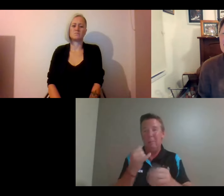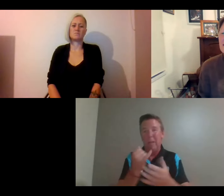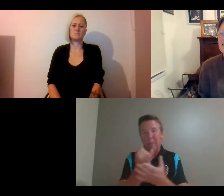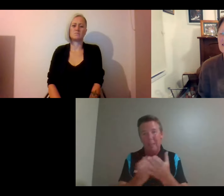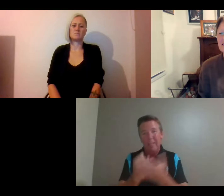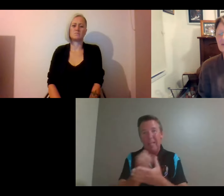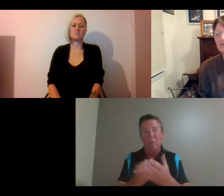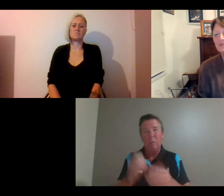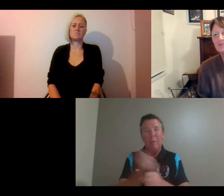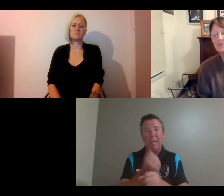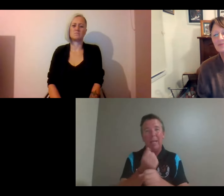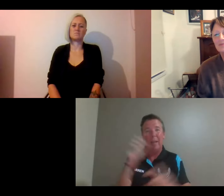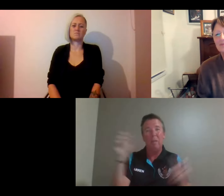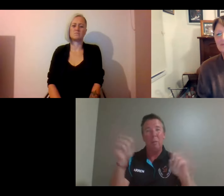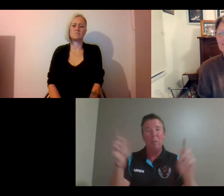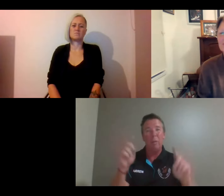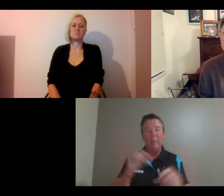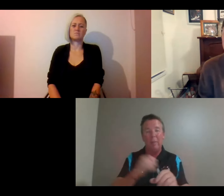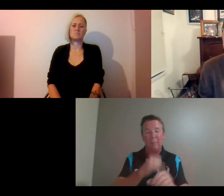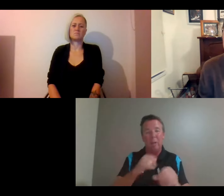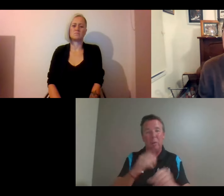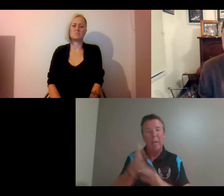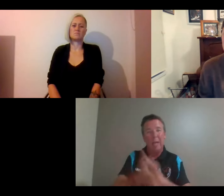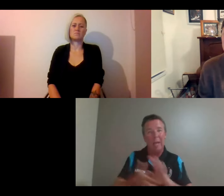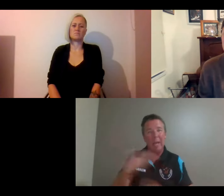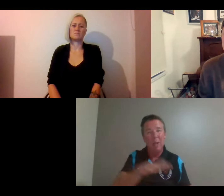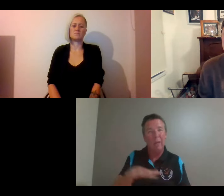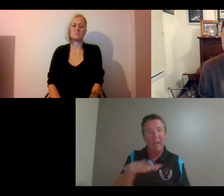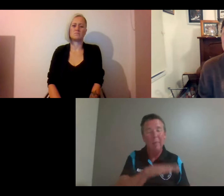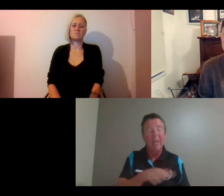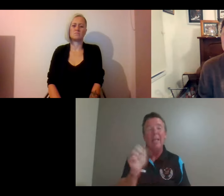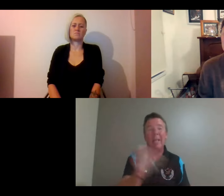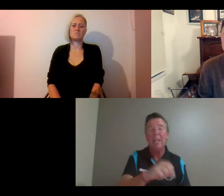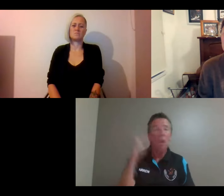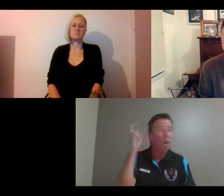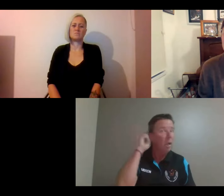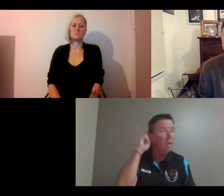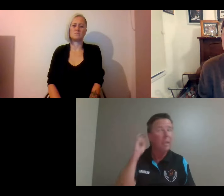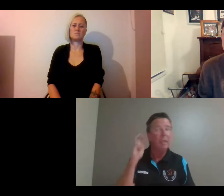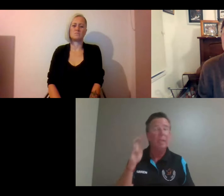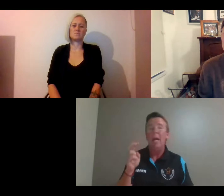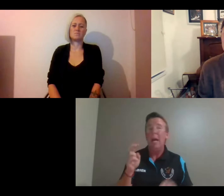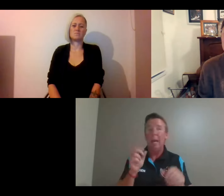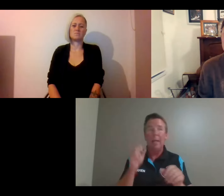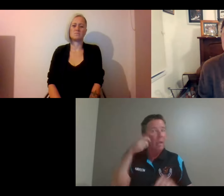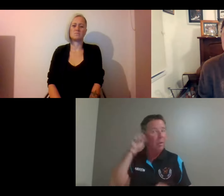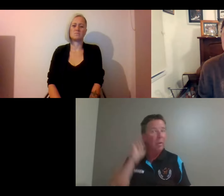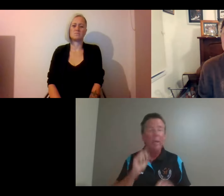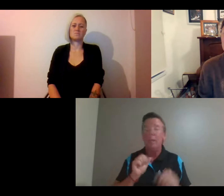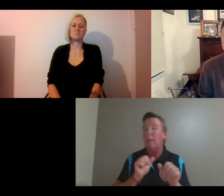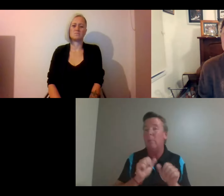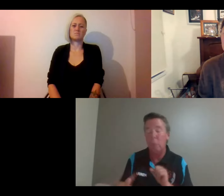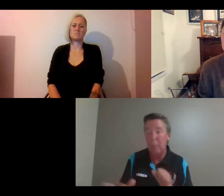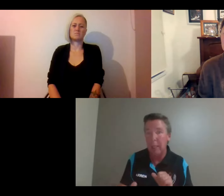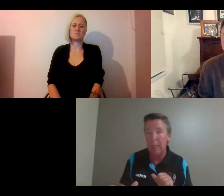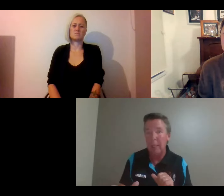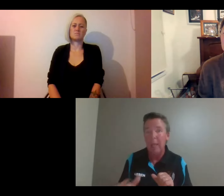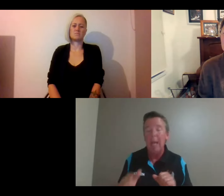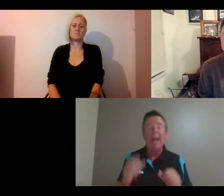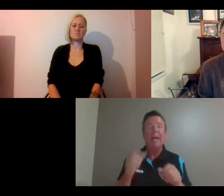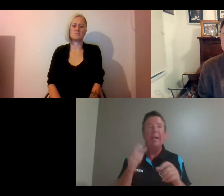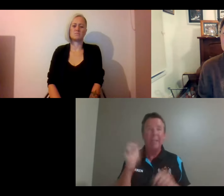biggest mistake we're making at the moment in the medical area. Yes, cochlears and hearing aids are